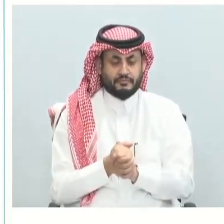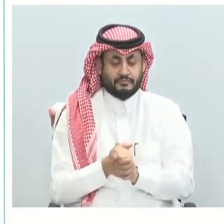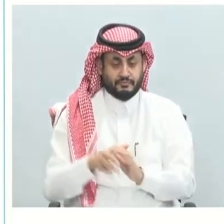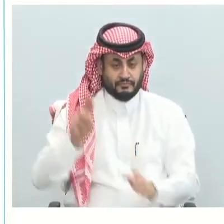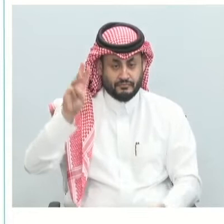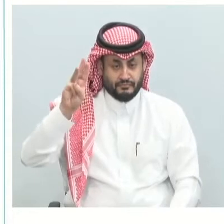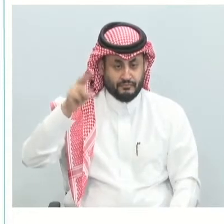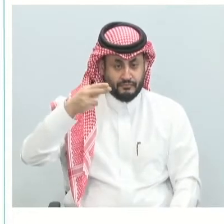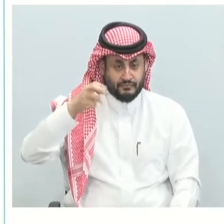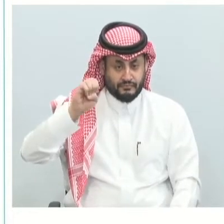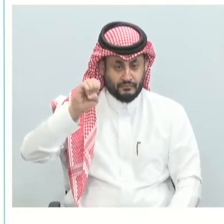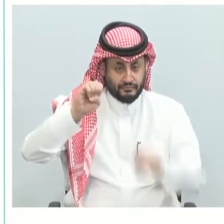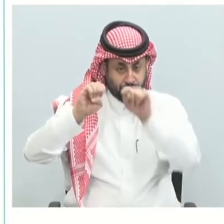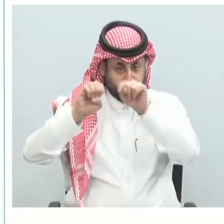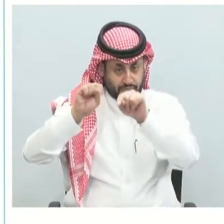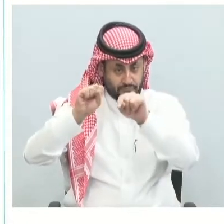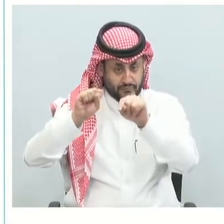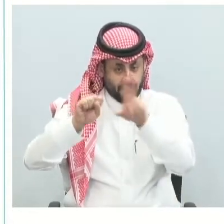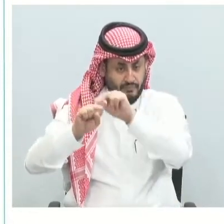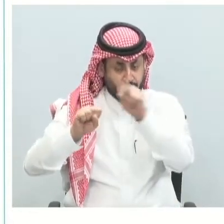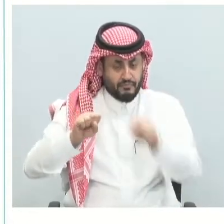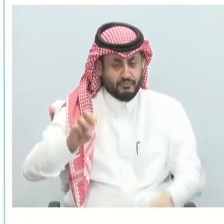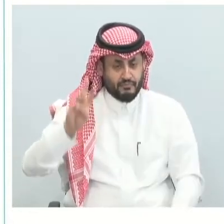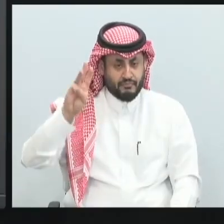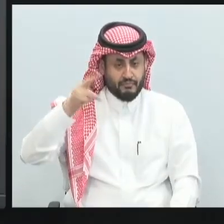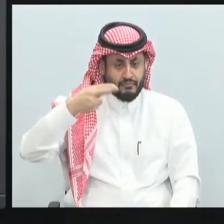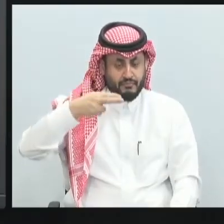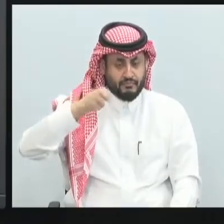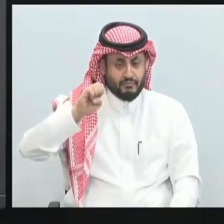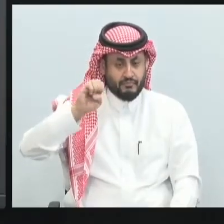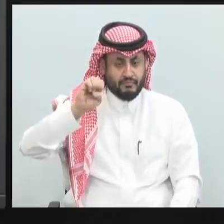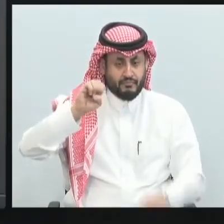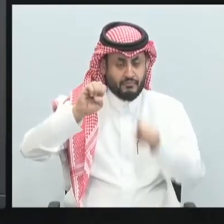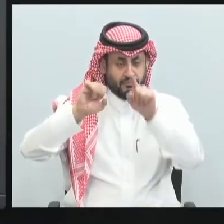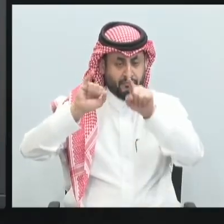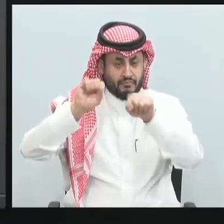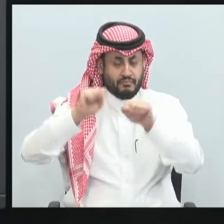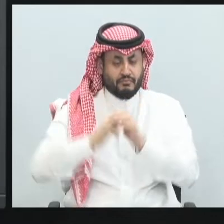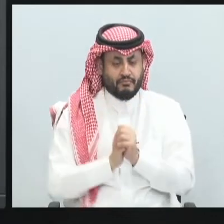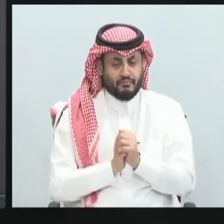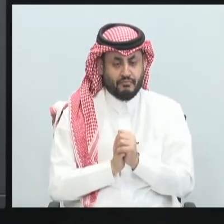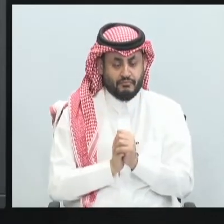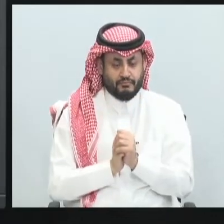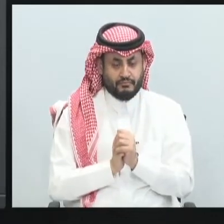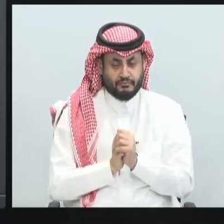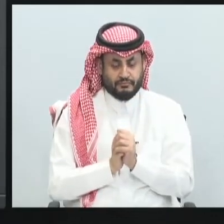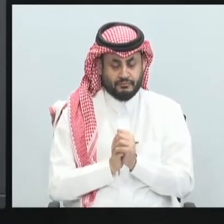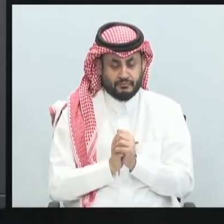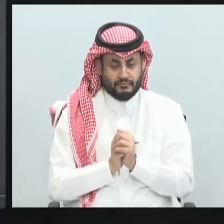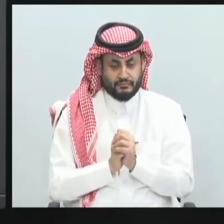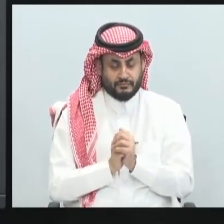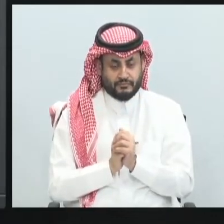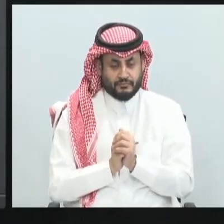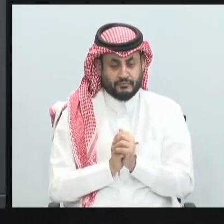have who's or who is. Okay, so who's wearing green today? Maybe he's Ahmed, maybe he's Khalid.